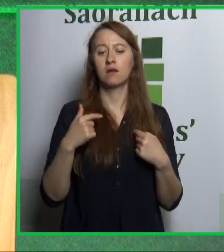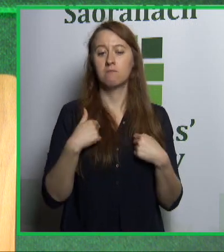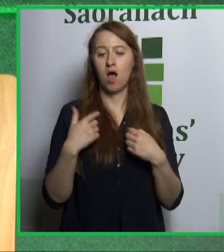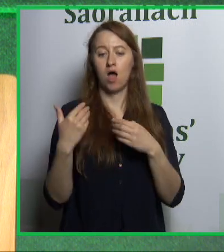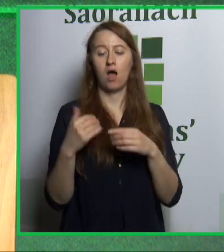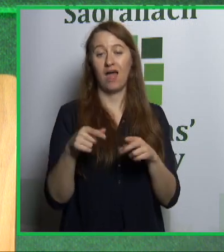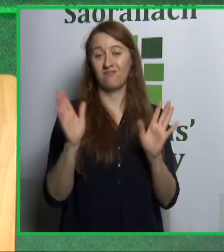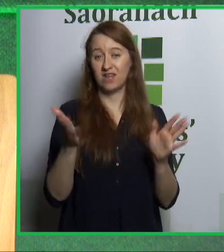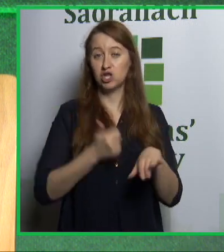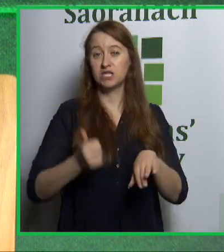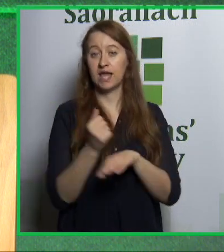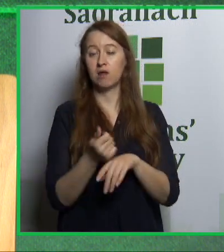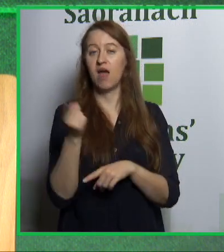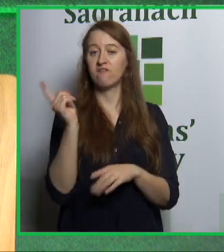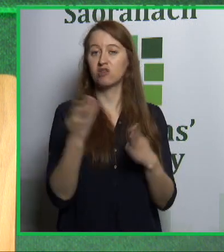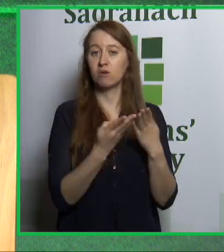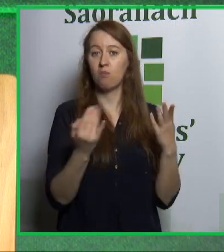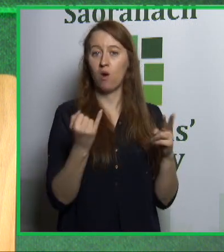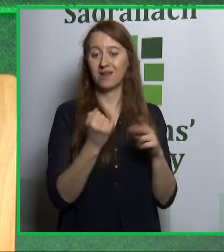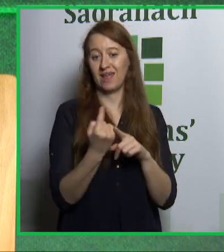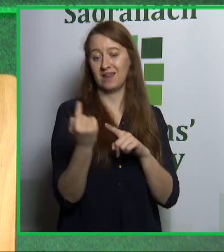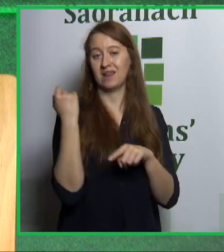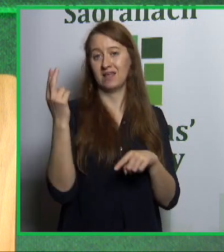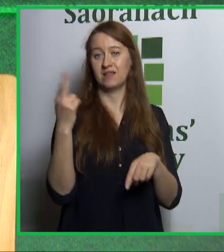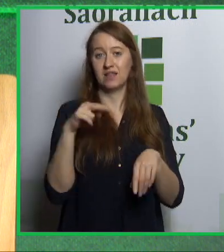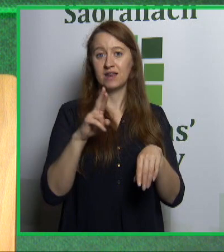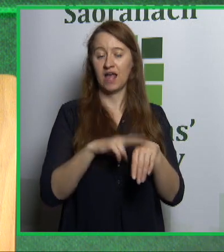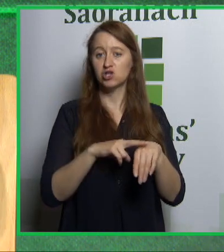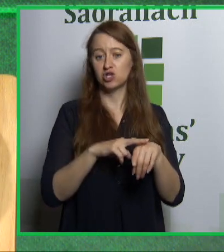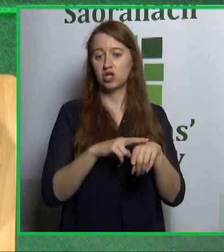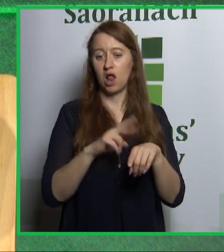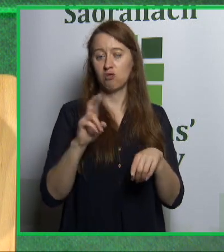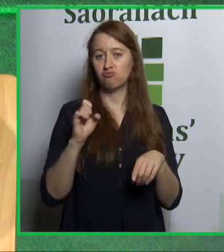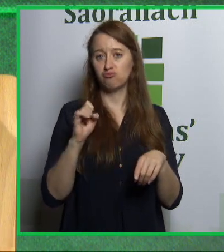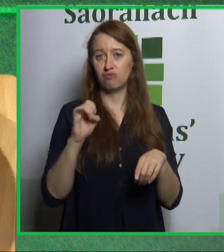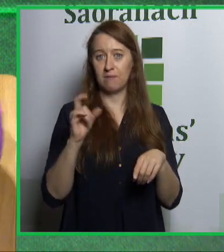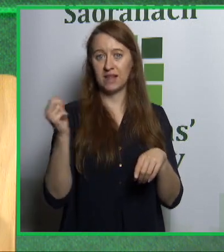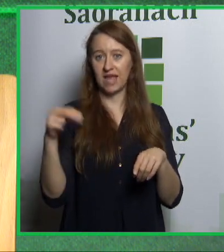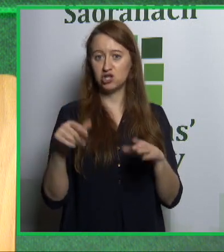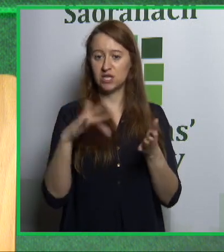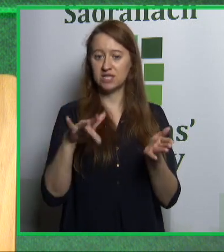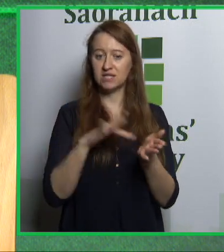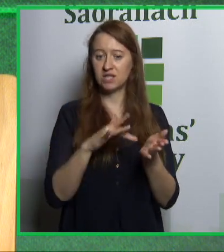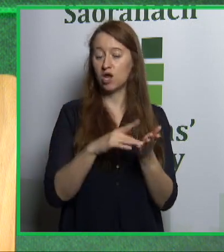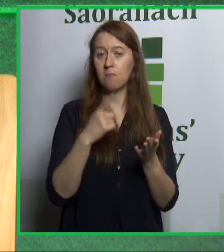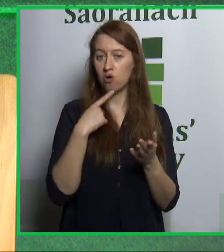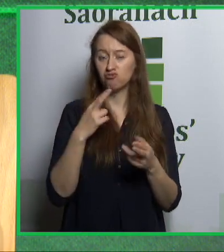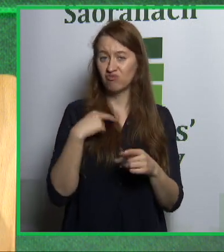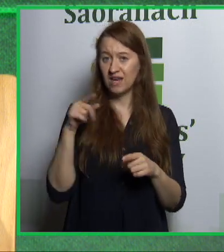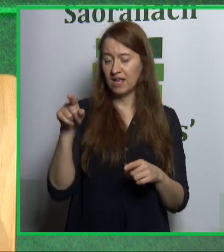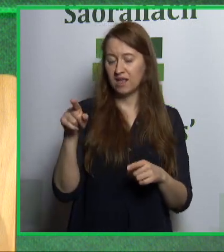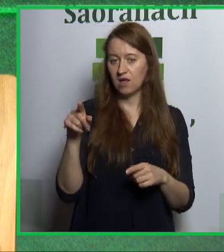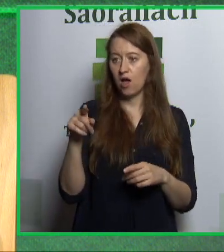board in the National Drug Treatment Centre, and you'd actually be shocked, the statistics. You know, people aren't even getting to see doctors, but yet they're